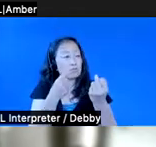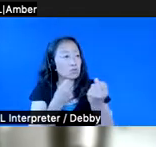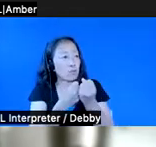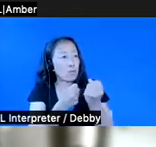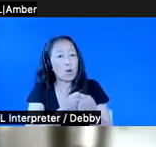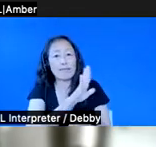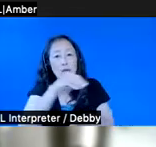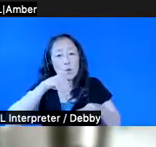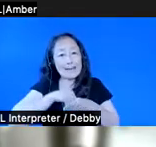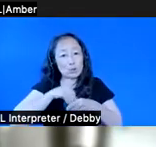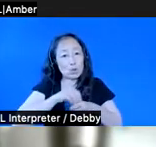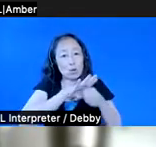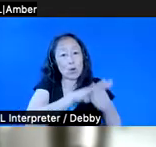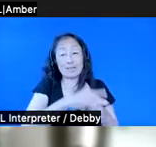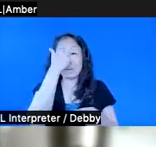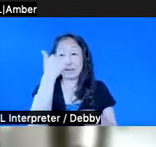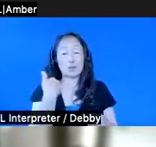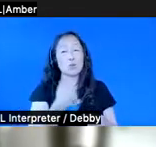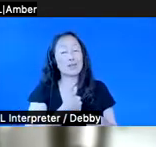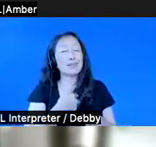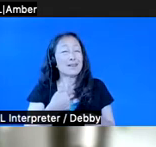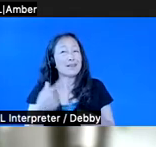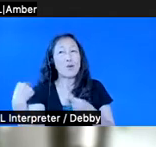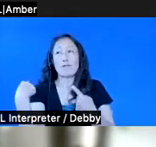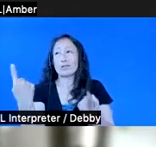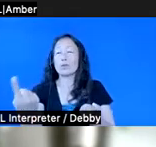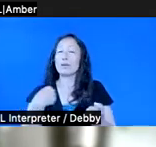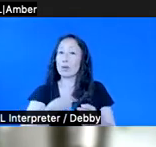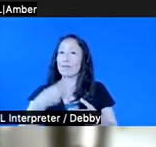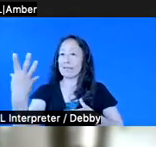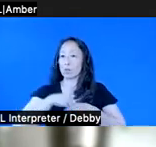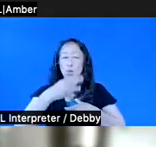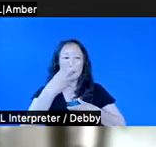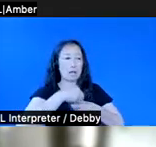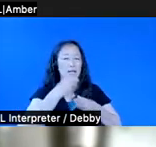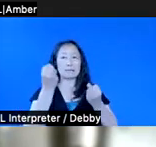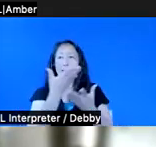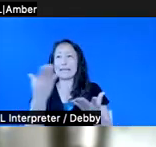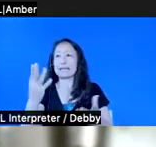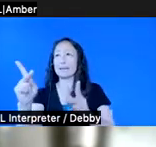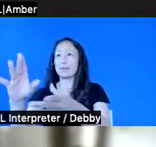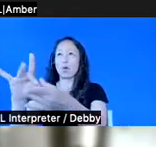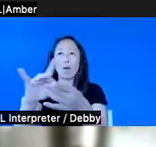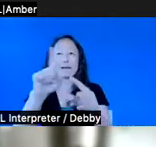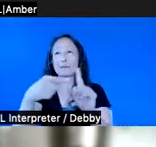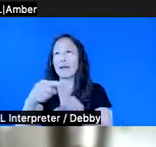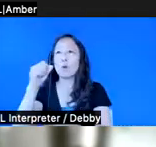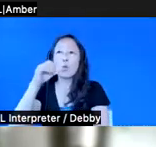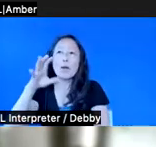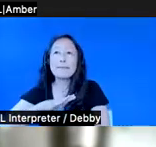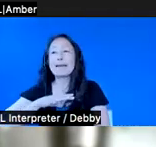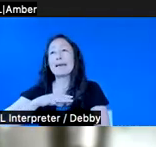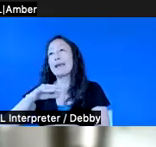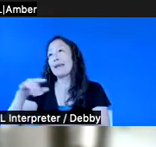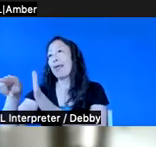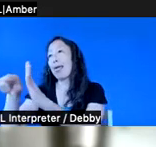of things that have been said, whether it be about women, about Native people, you know,